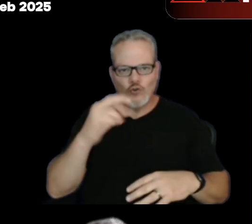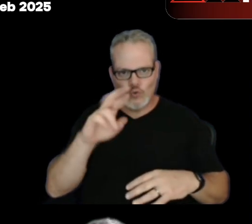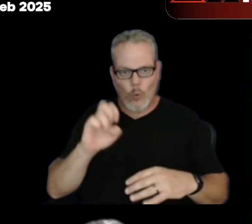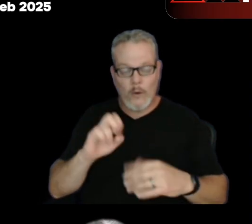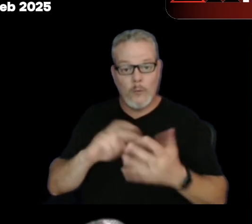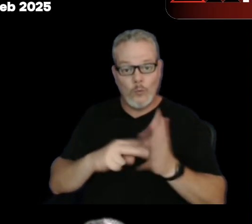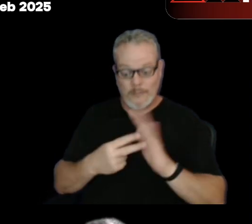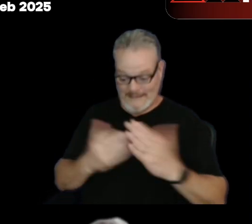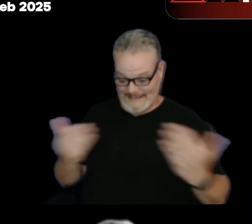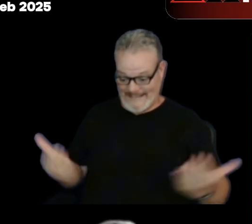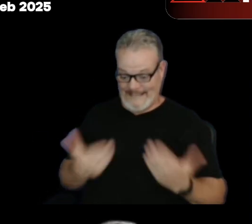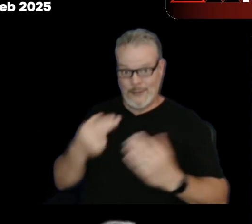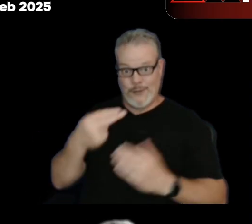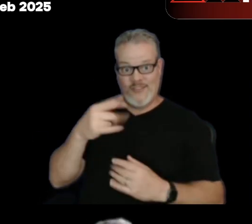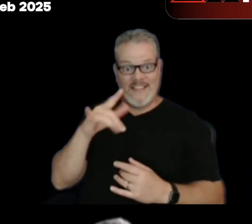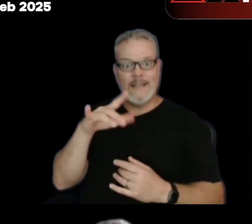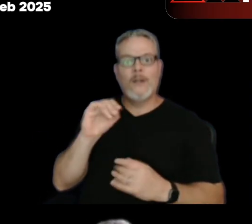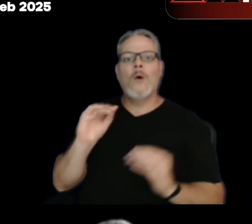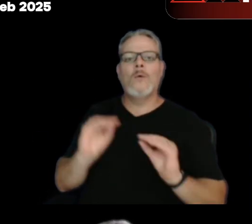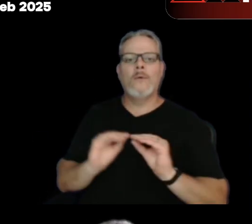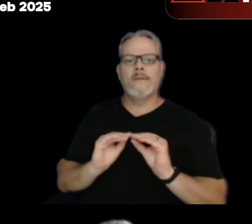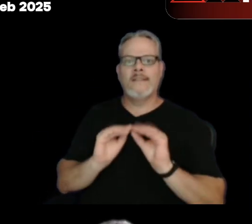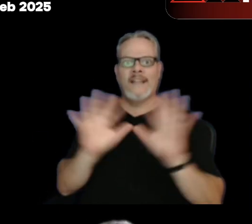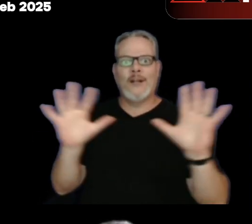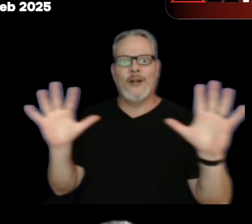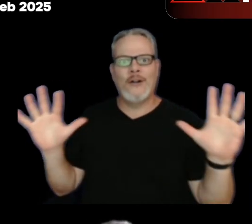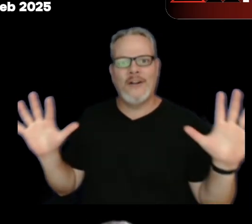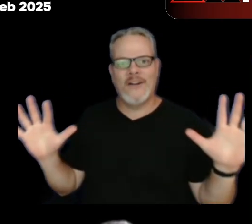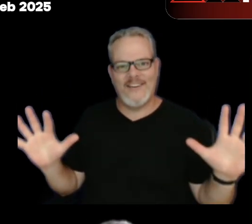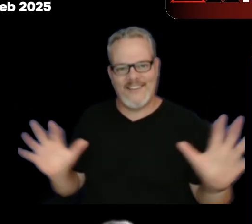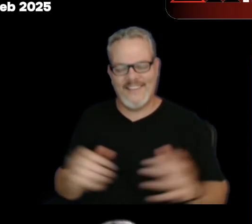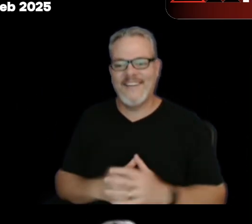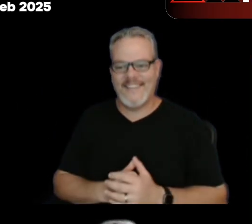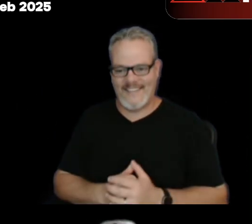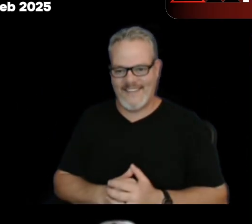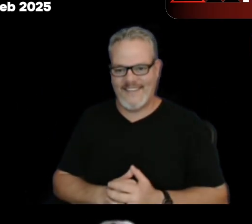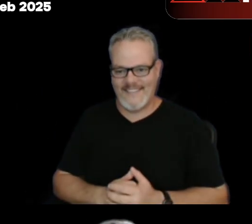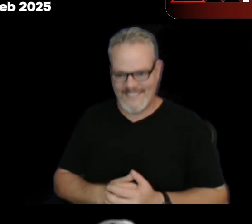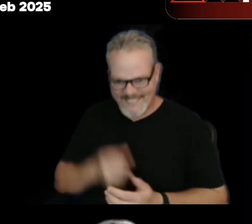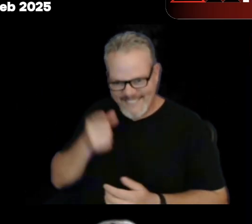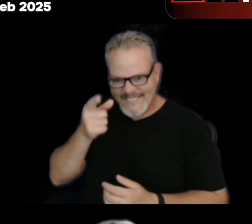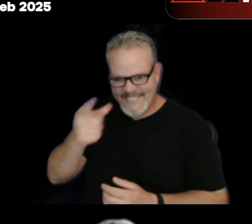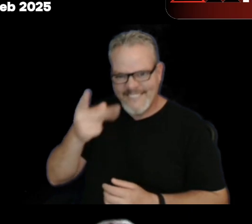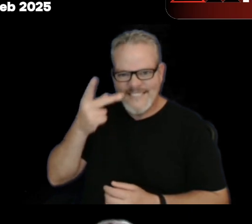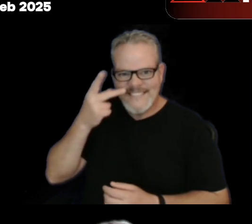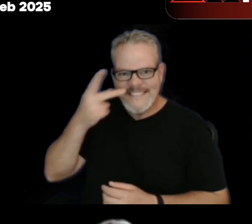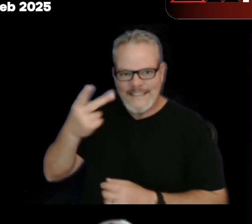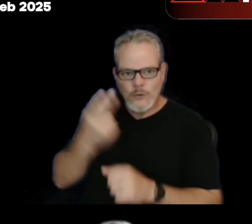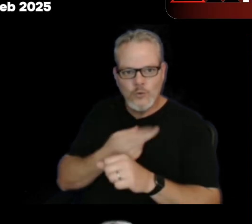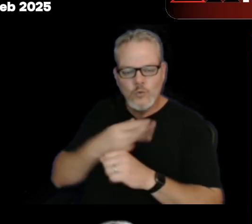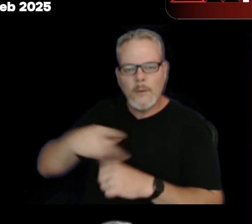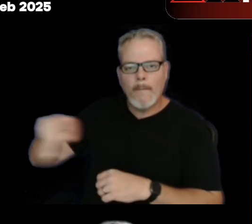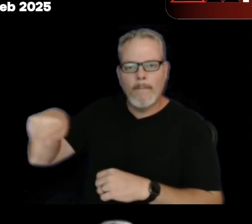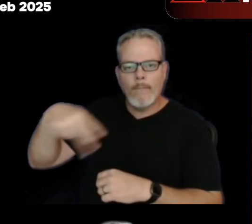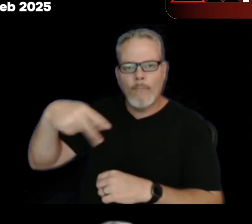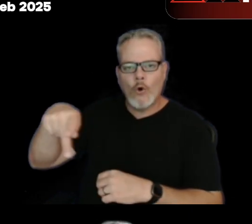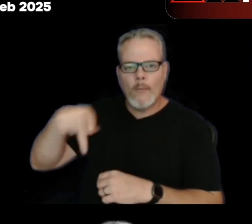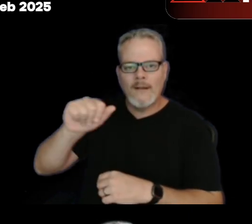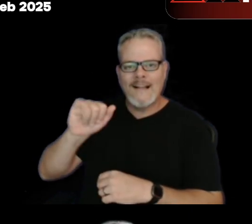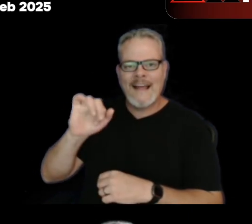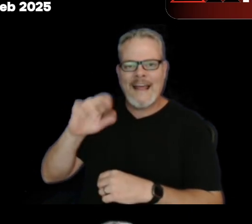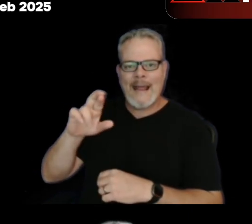clear, unlike some earlier episodes. Here you can see the purple air monitors showing